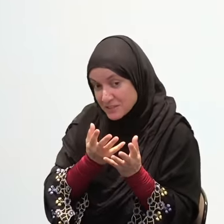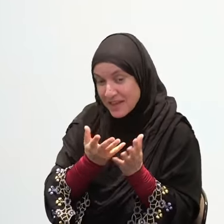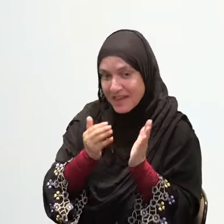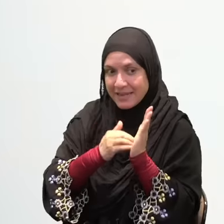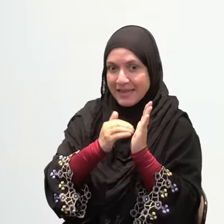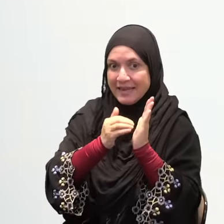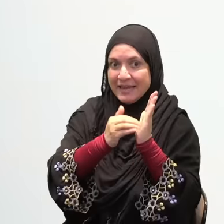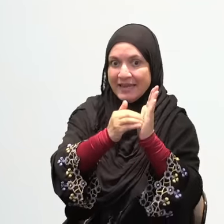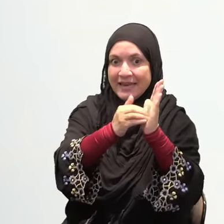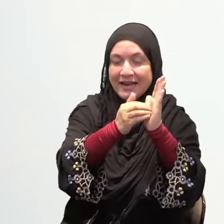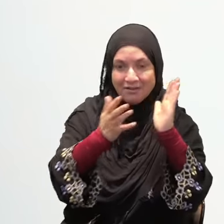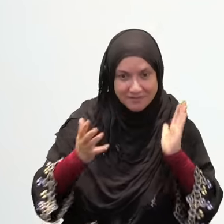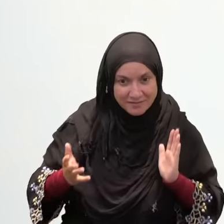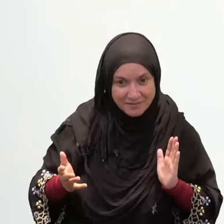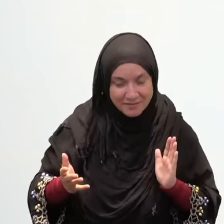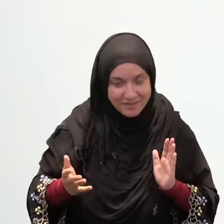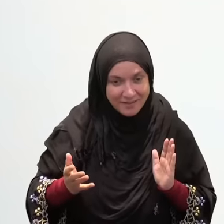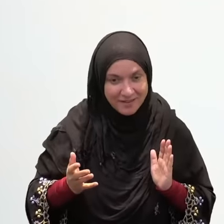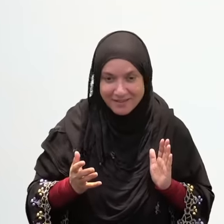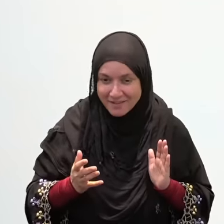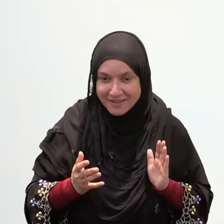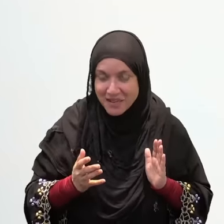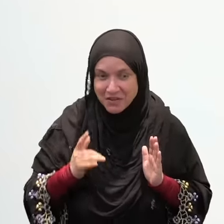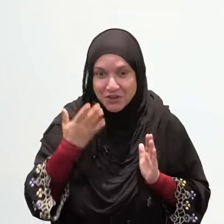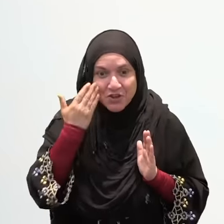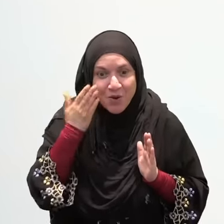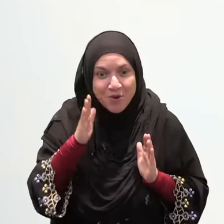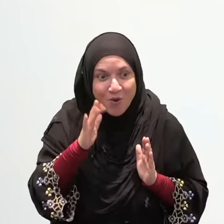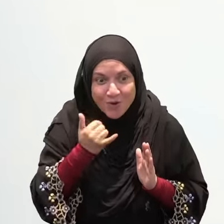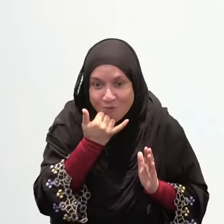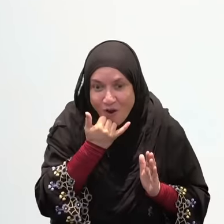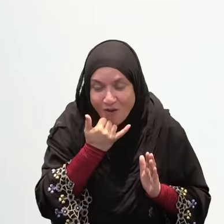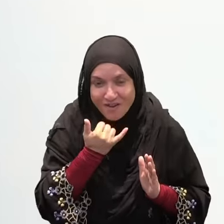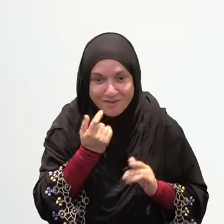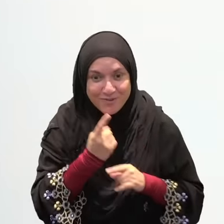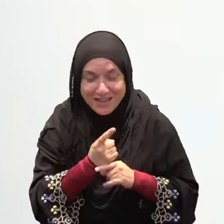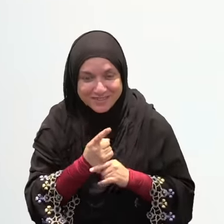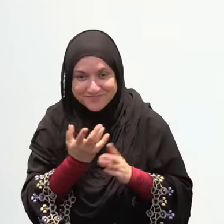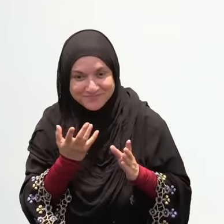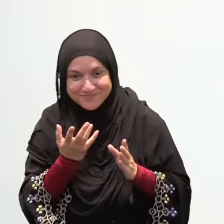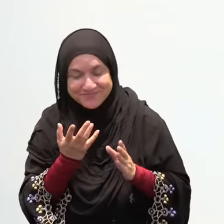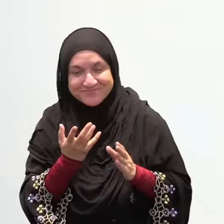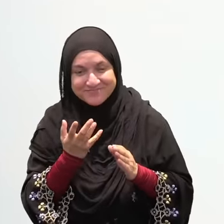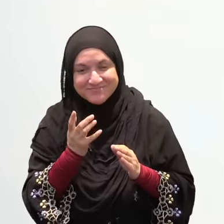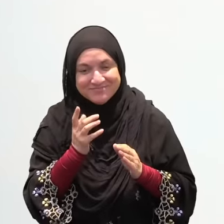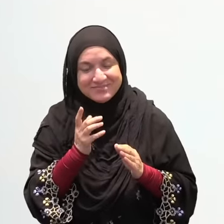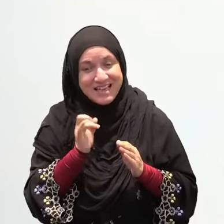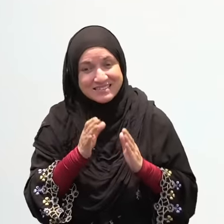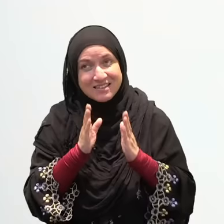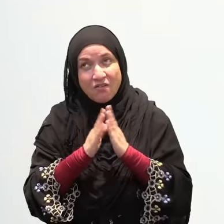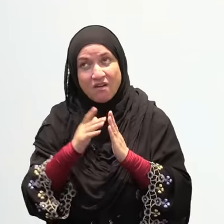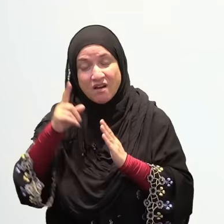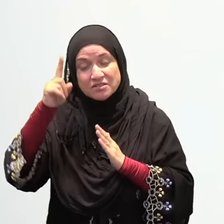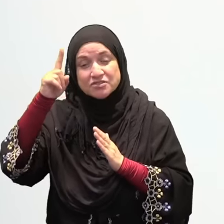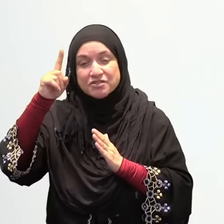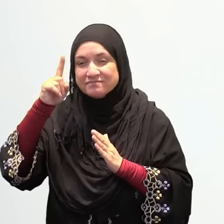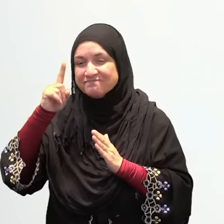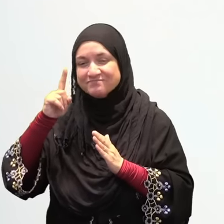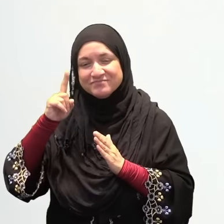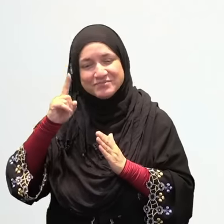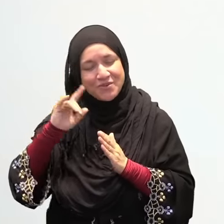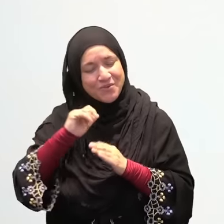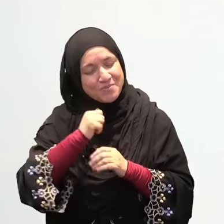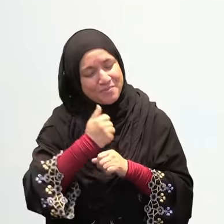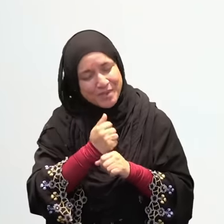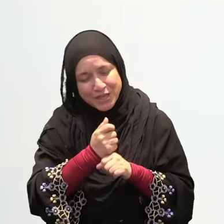subhanahu wa ta'ala protect us in a world of deception and count us amongst the truthful and the sincere. We ask Allah subhanahu wa ta'ala to make us from as-sadiqeen. We ask